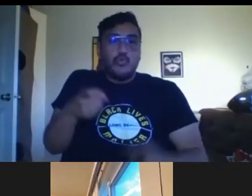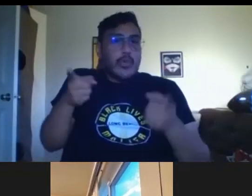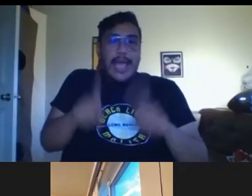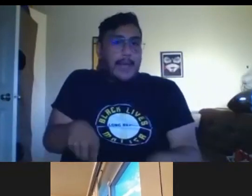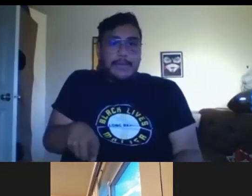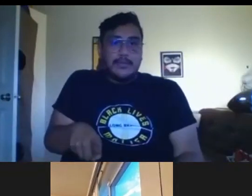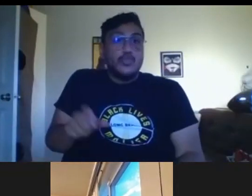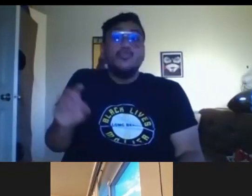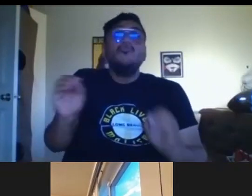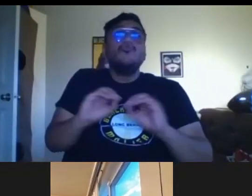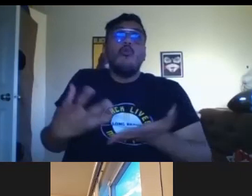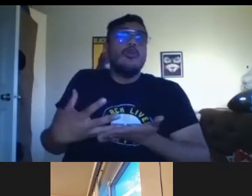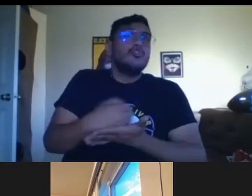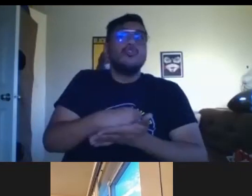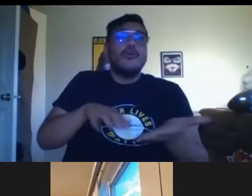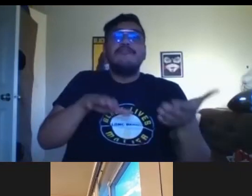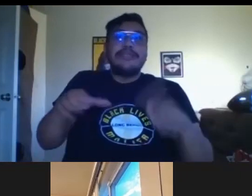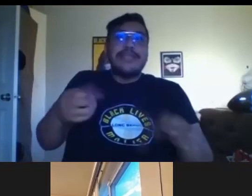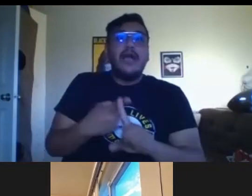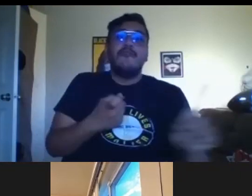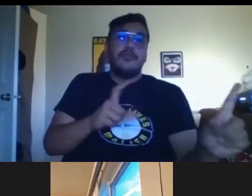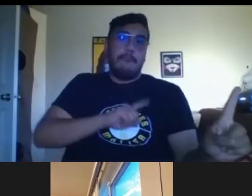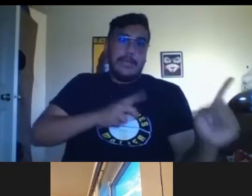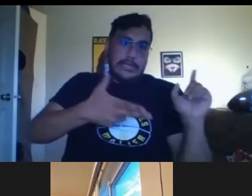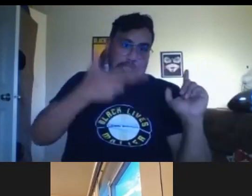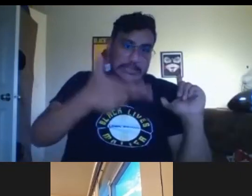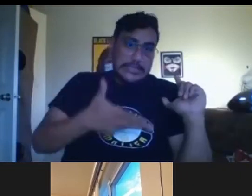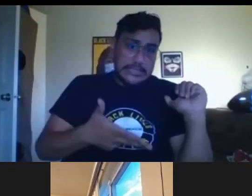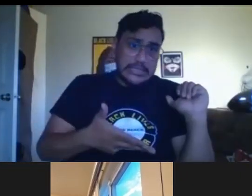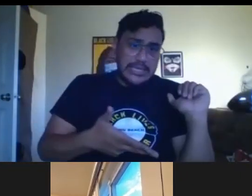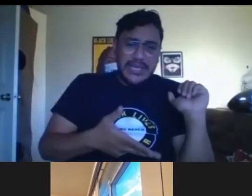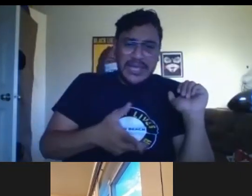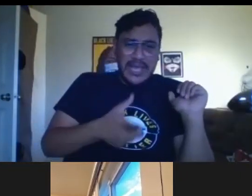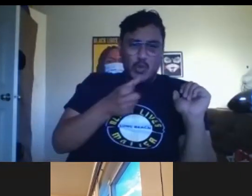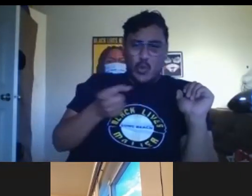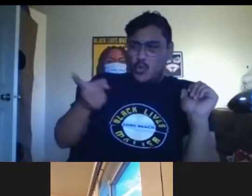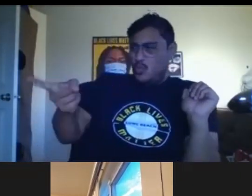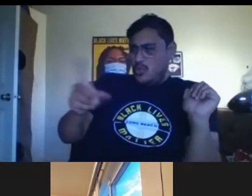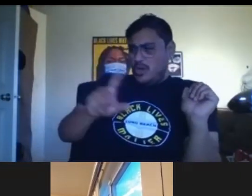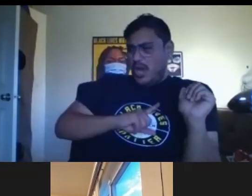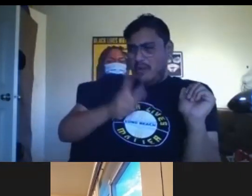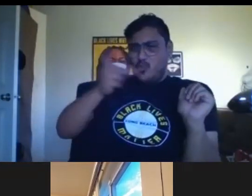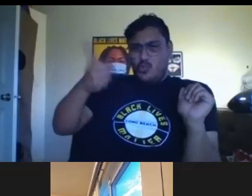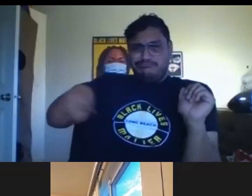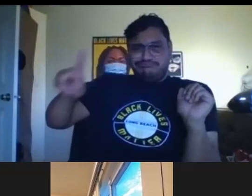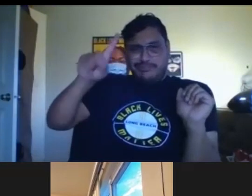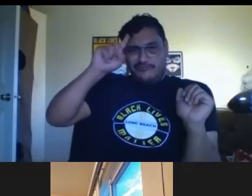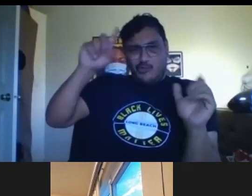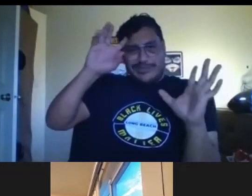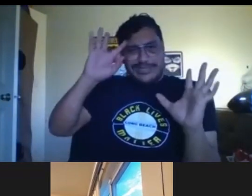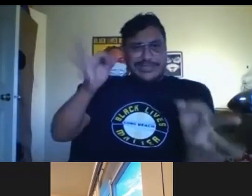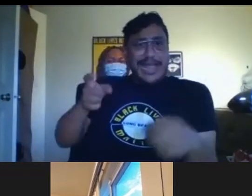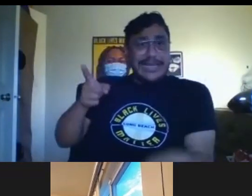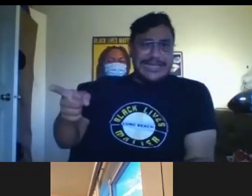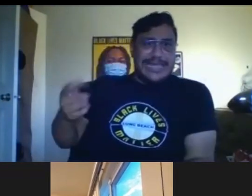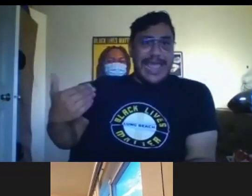to die by the police. And who are they to say that he was armed when he